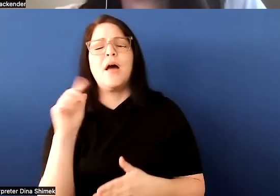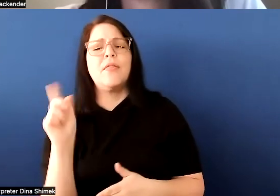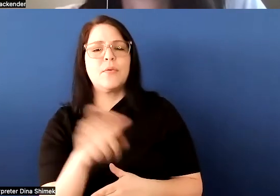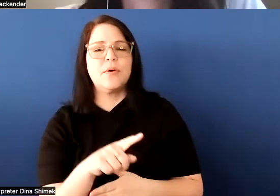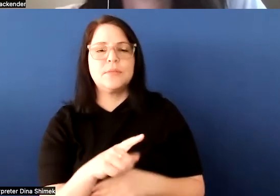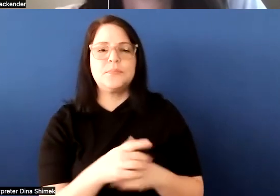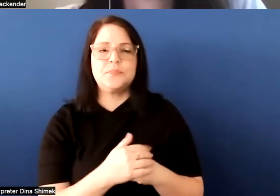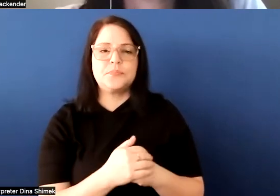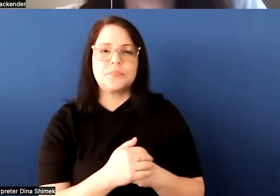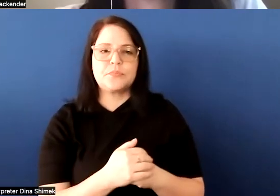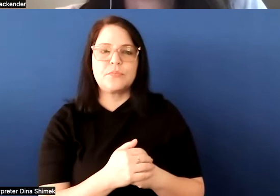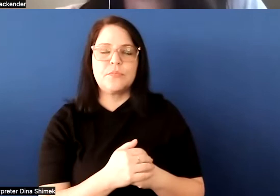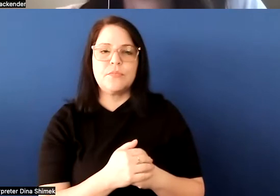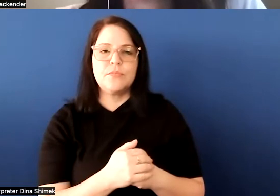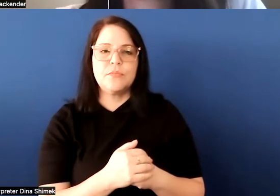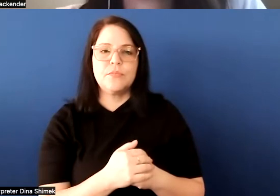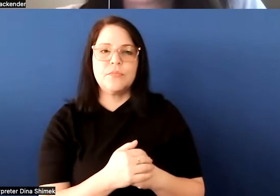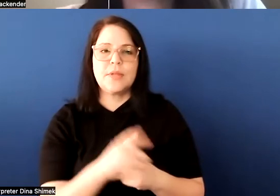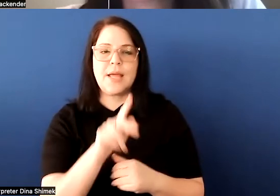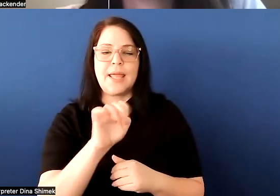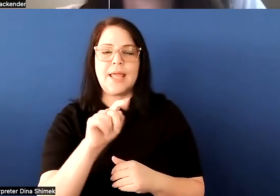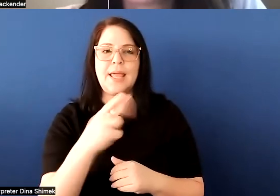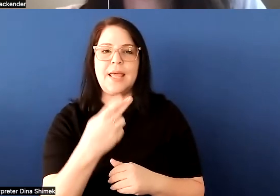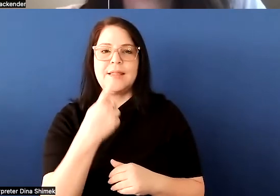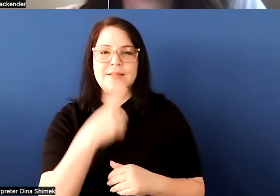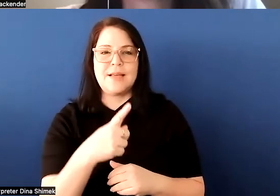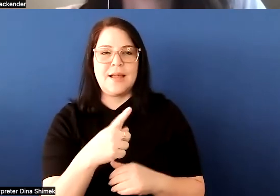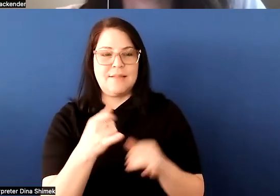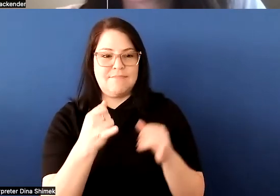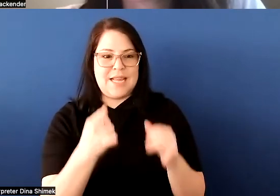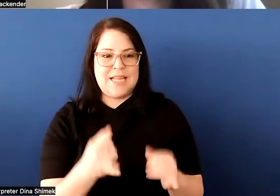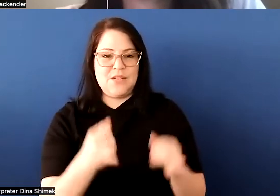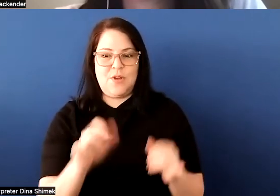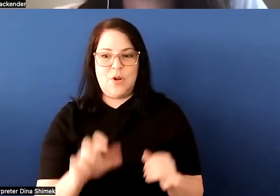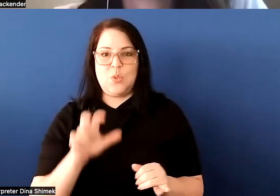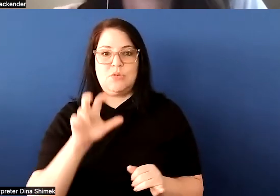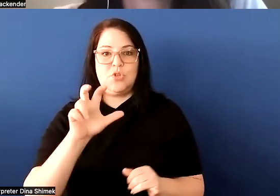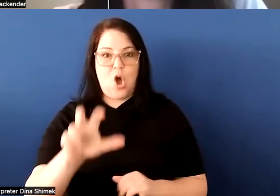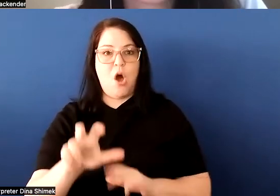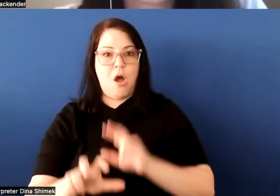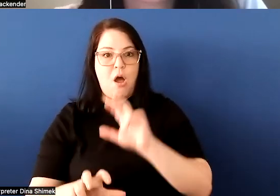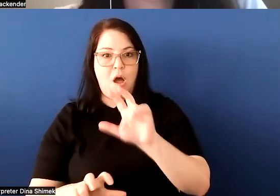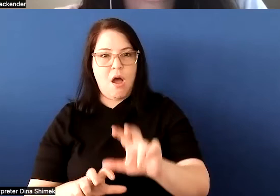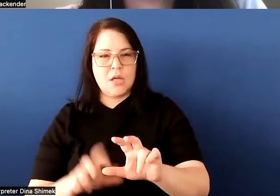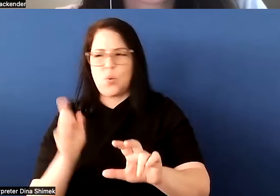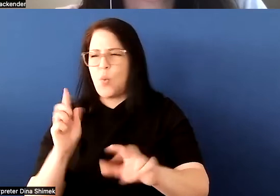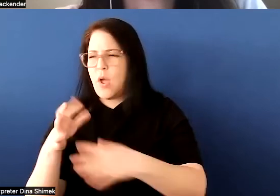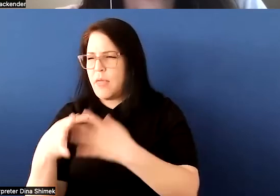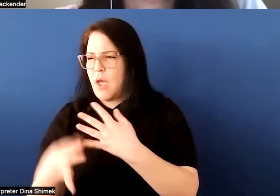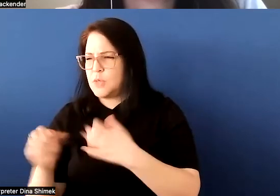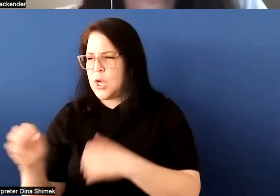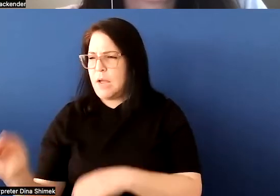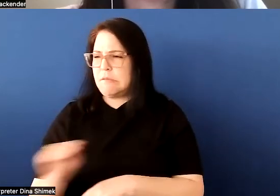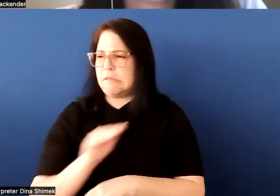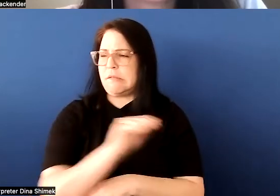here, someone says, Keith had mentioned that individual stocks can be contributed to. Where is that option?